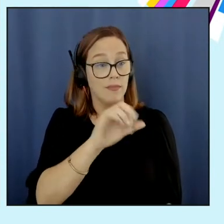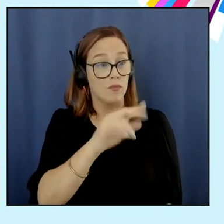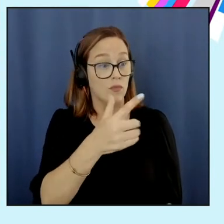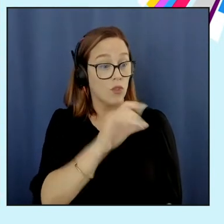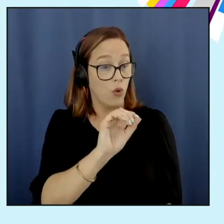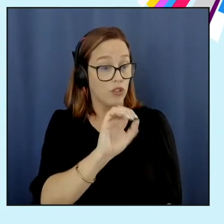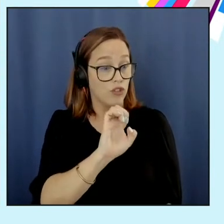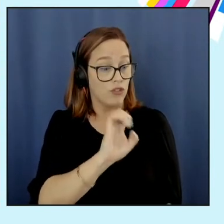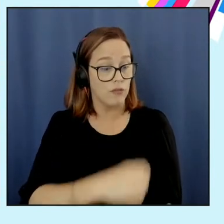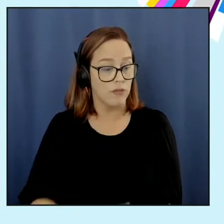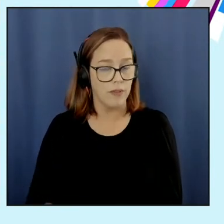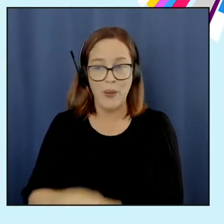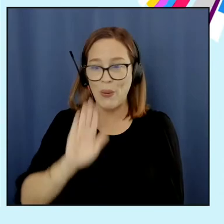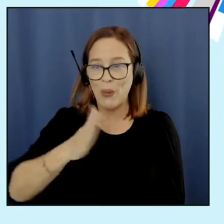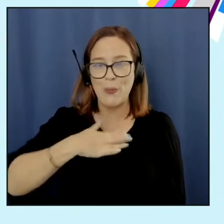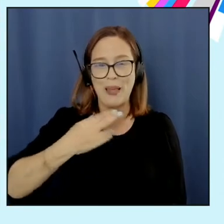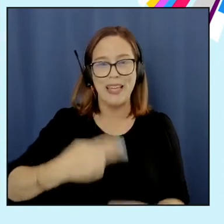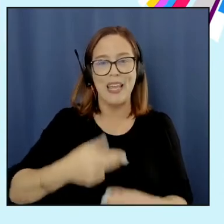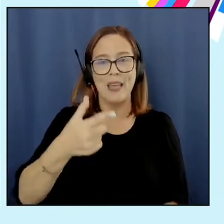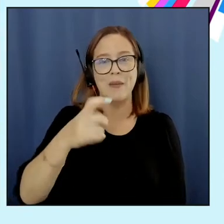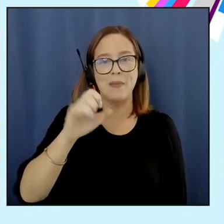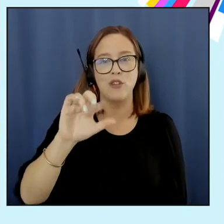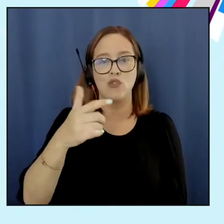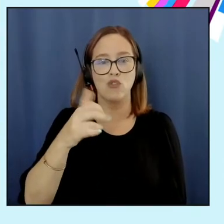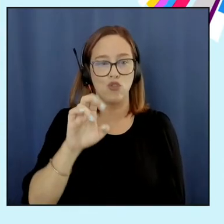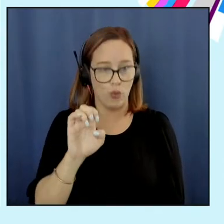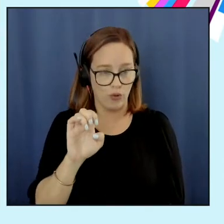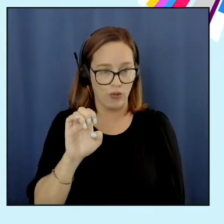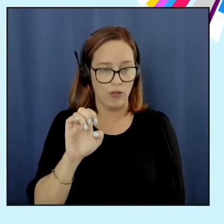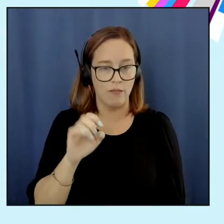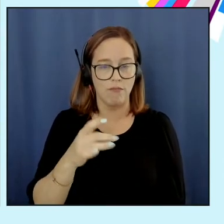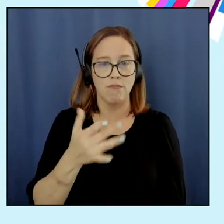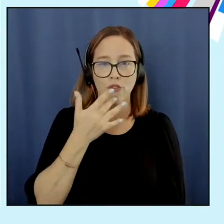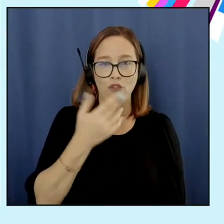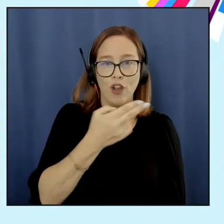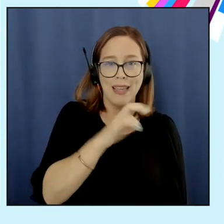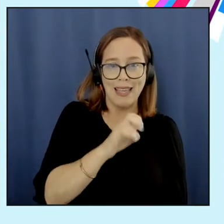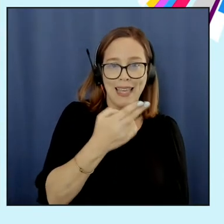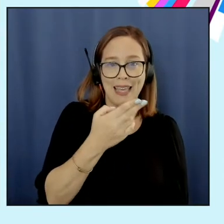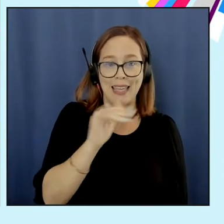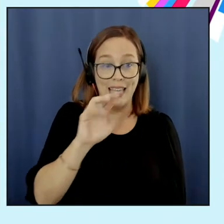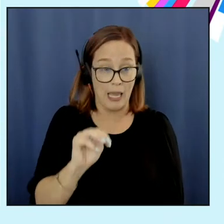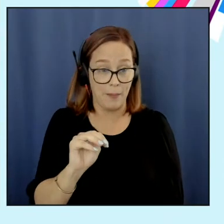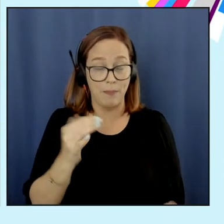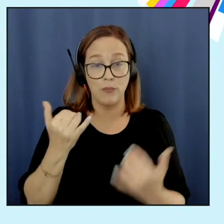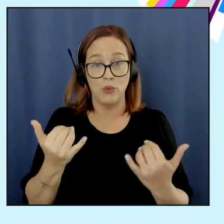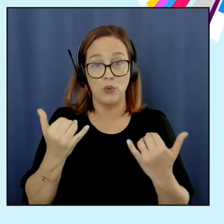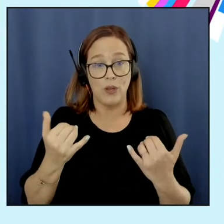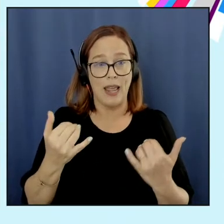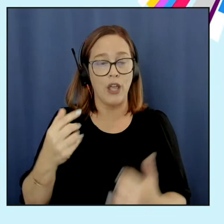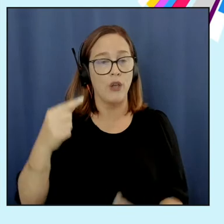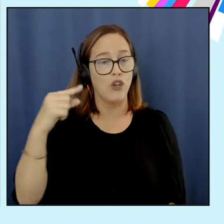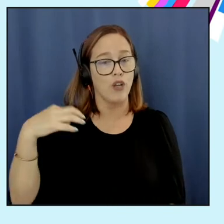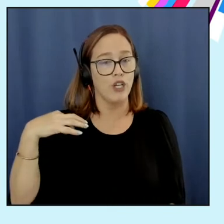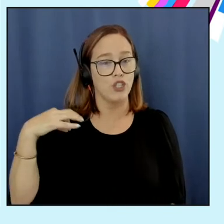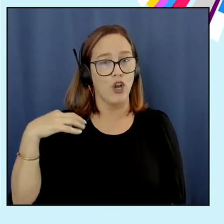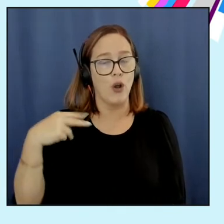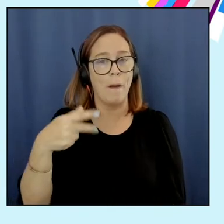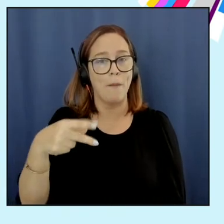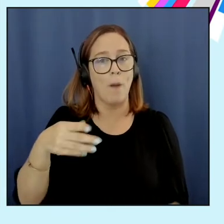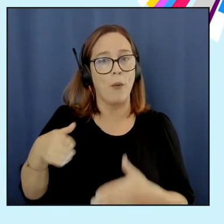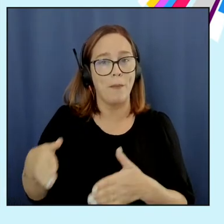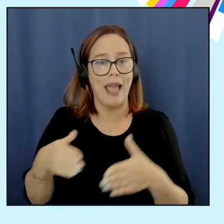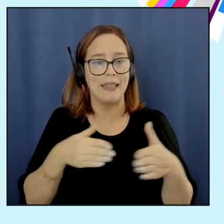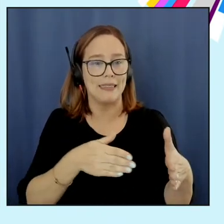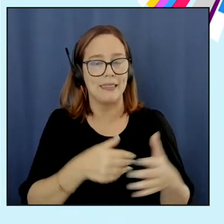George? Hi, my name is George. I go with he, him. Today I'm wearing a green t-shirt and purple pants. At Microsoft,